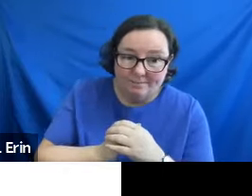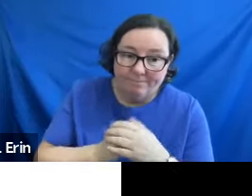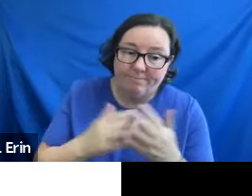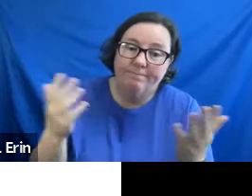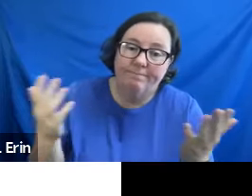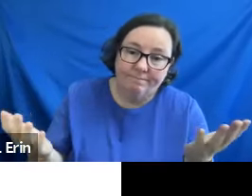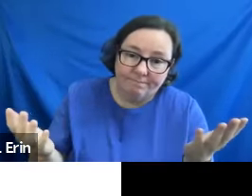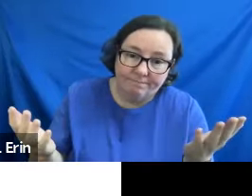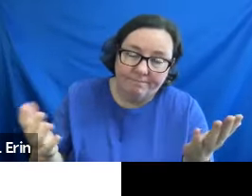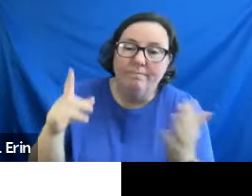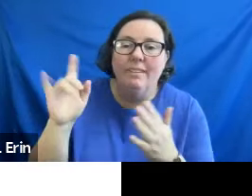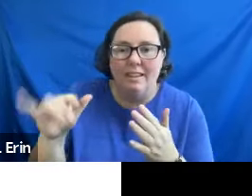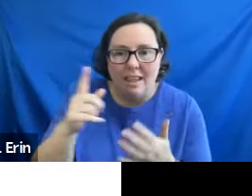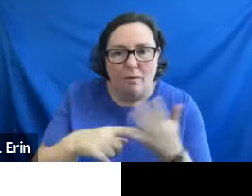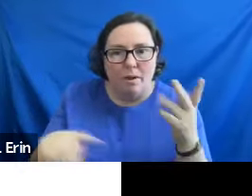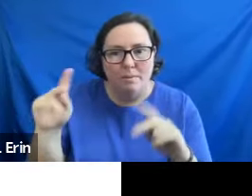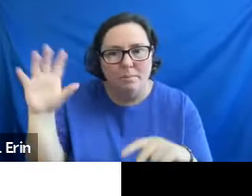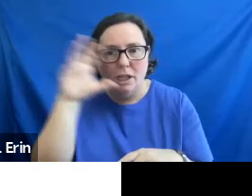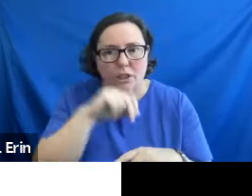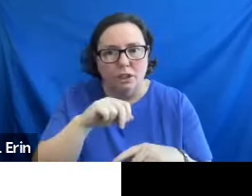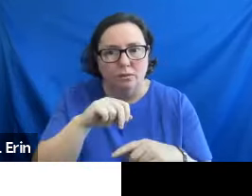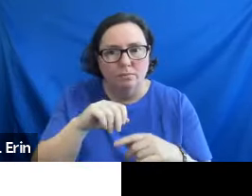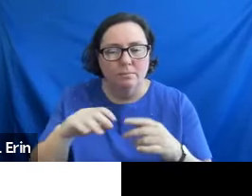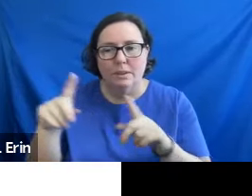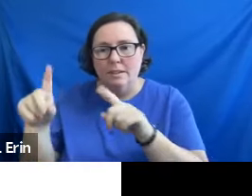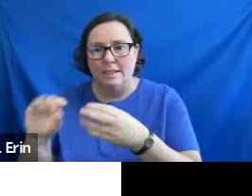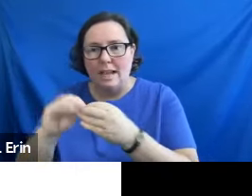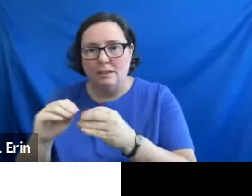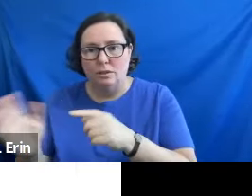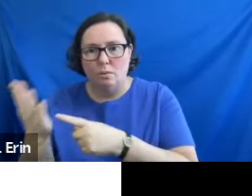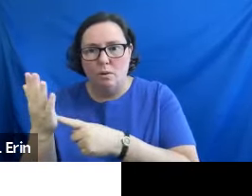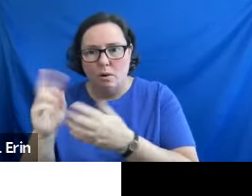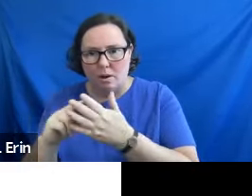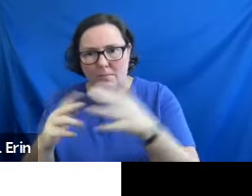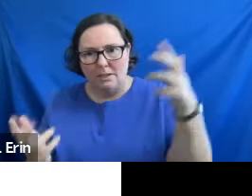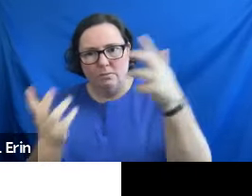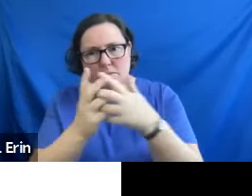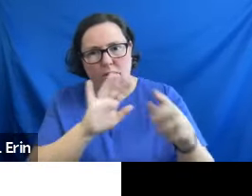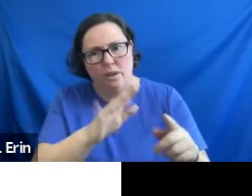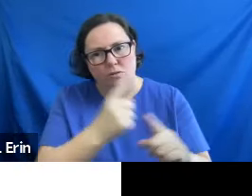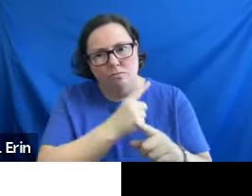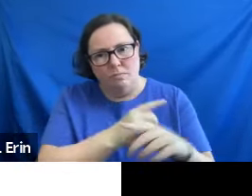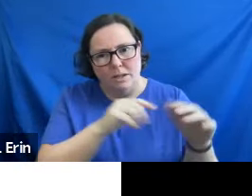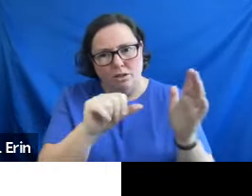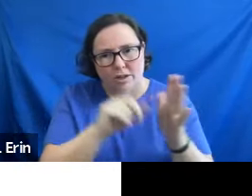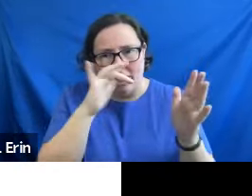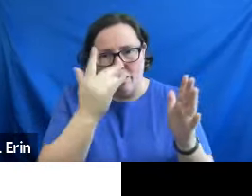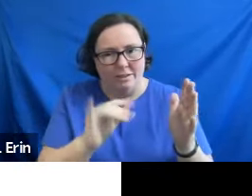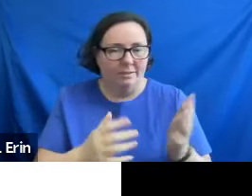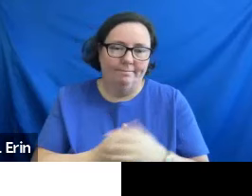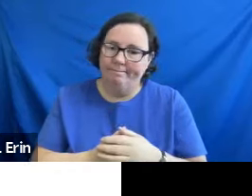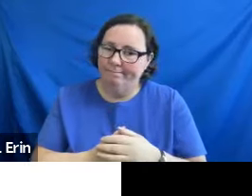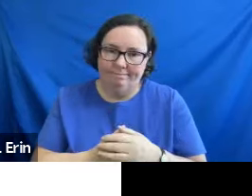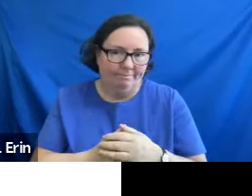sometimes people imagine when they're, I think, sometimes overzealous in arguing for the